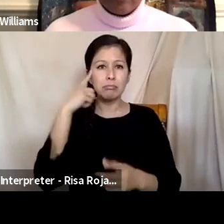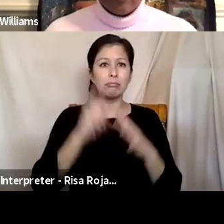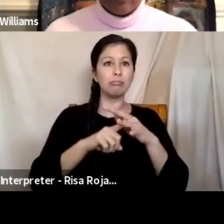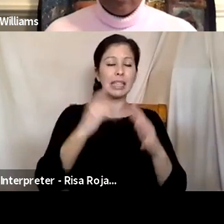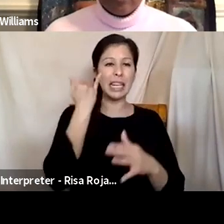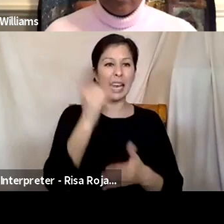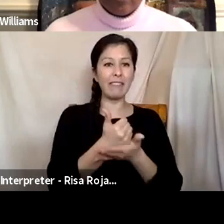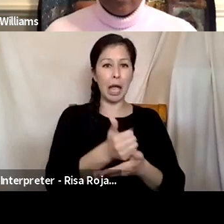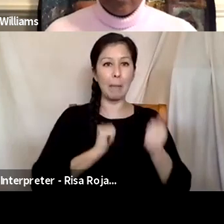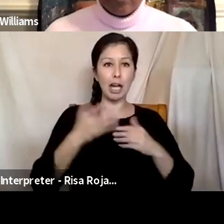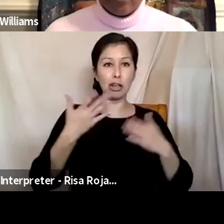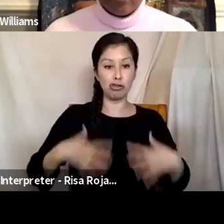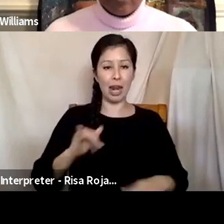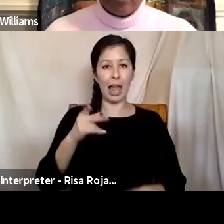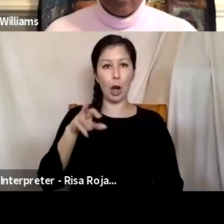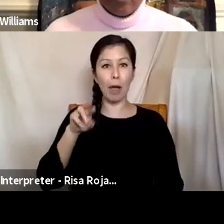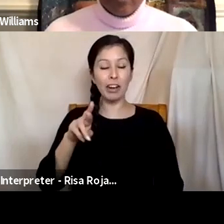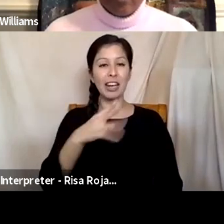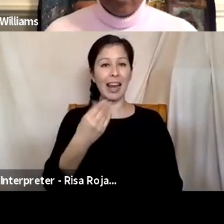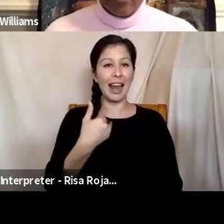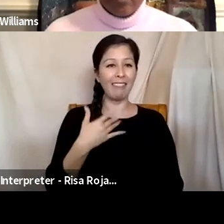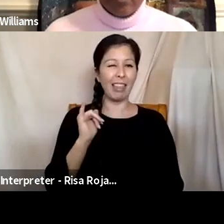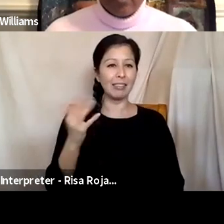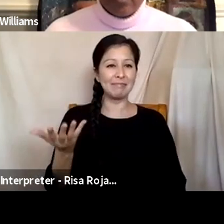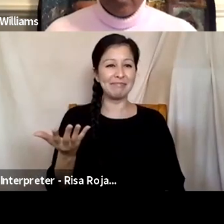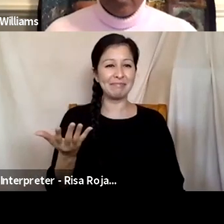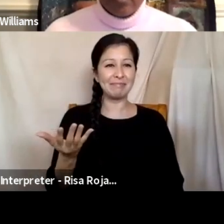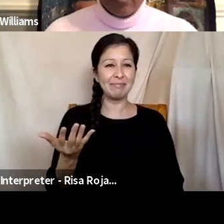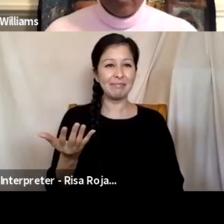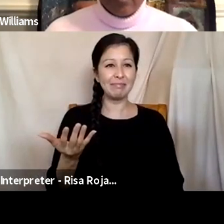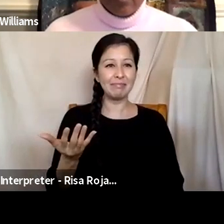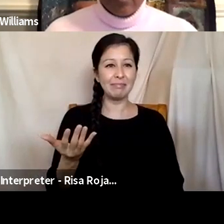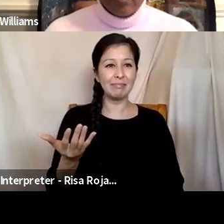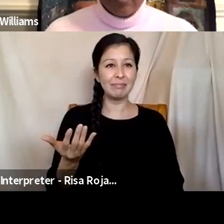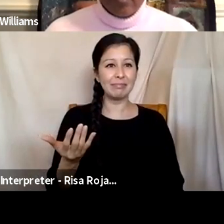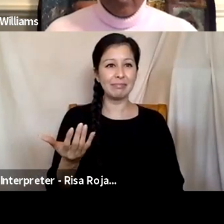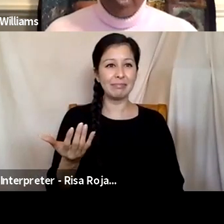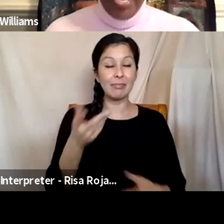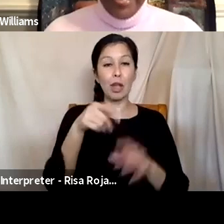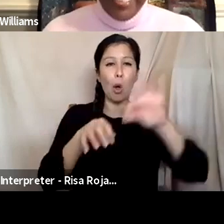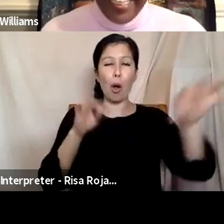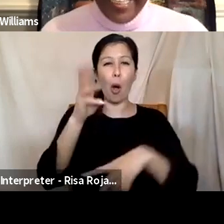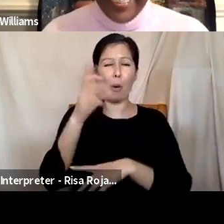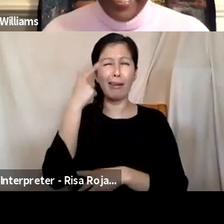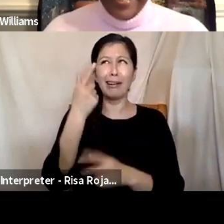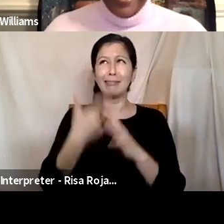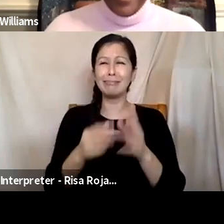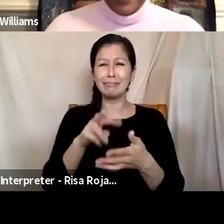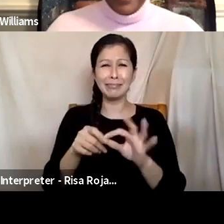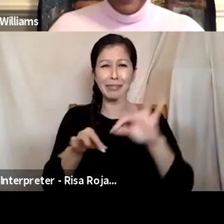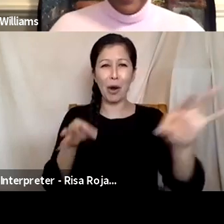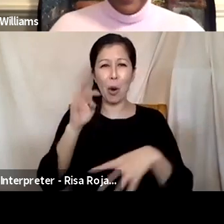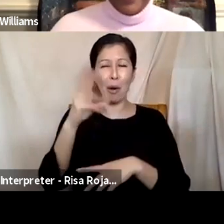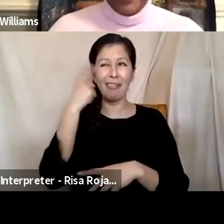an actor to be dressed like Harry Potter and have a, oh no, a wand. Just